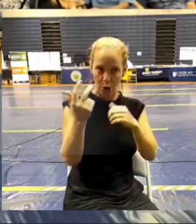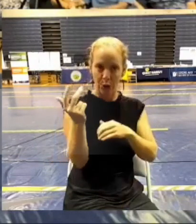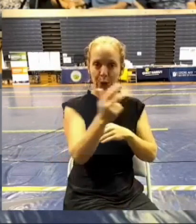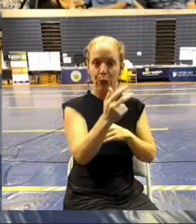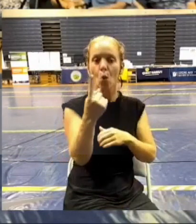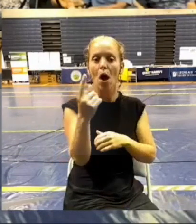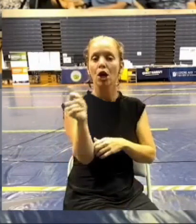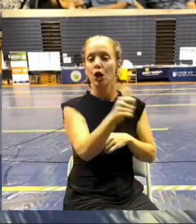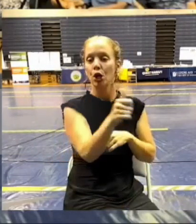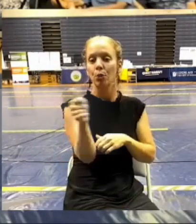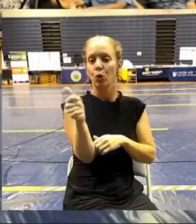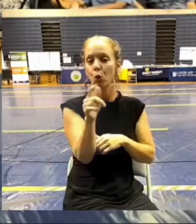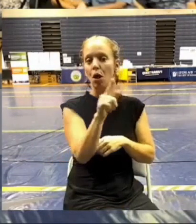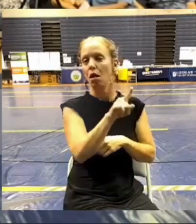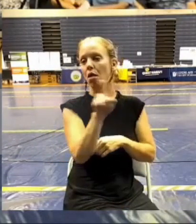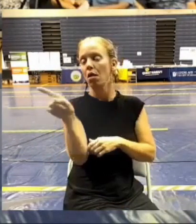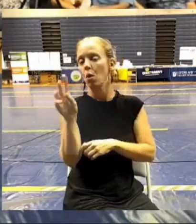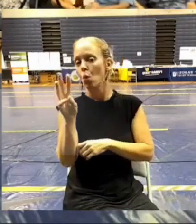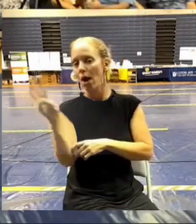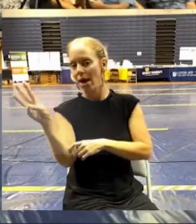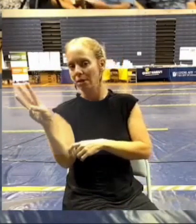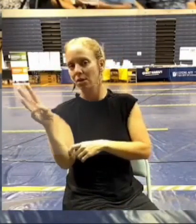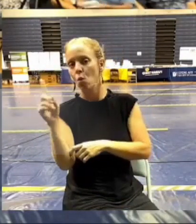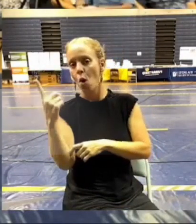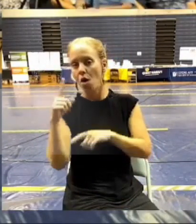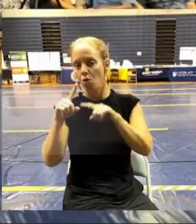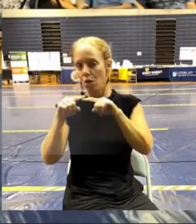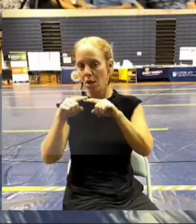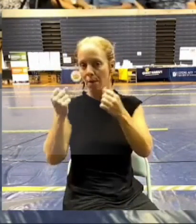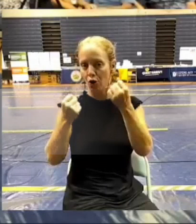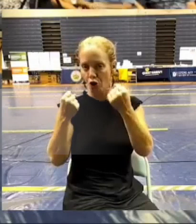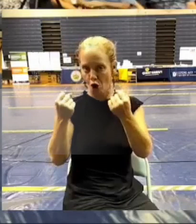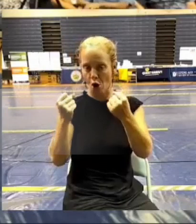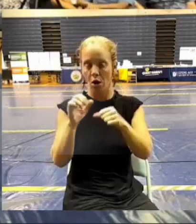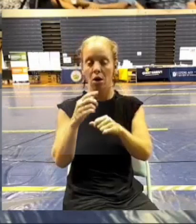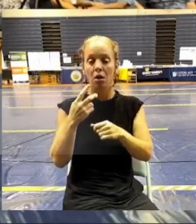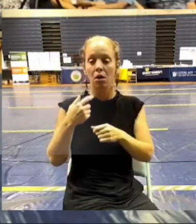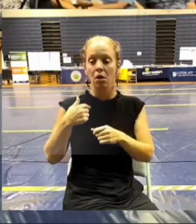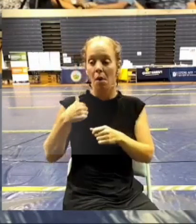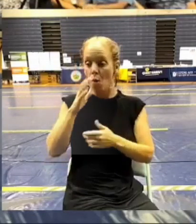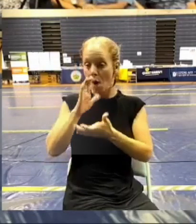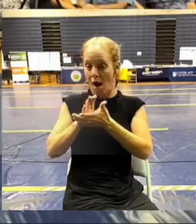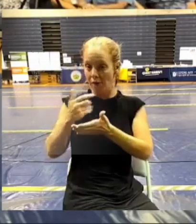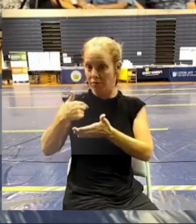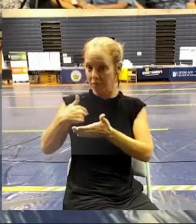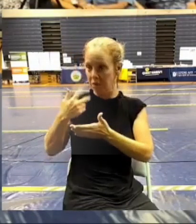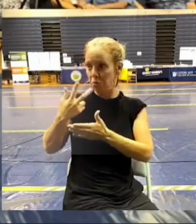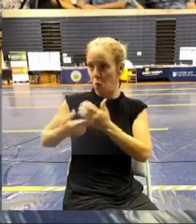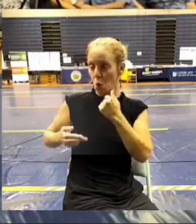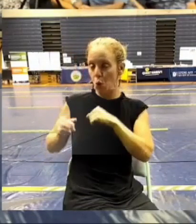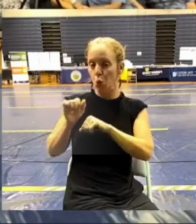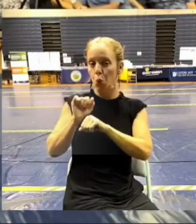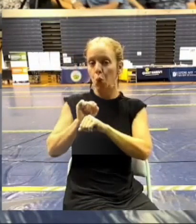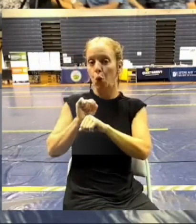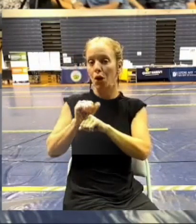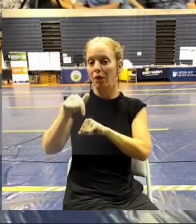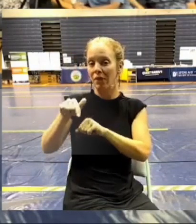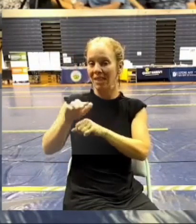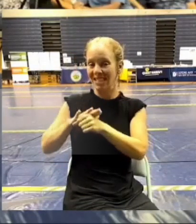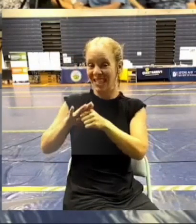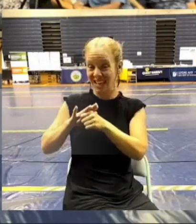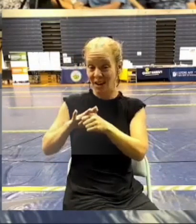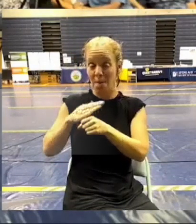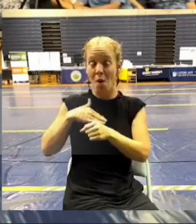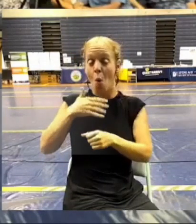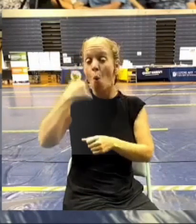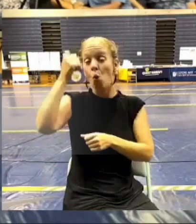to make the commute back to this side, one reliable car. We both work on this side. My kid, my oldest son, goes to school